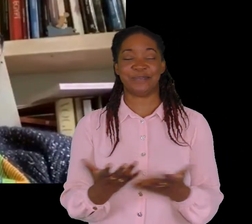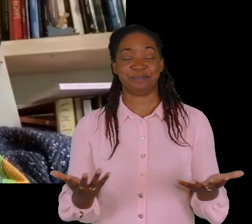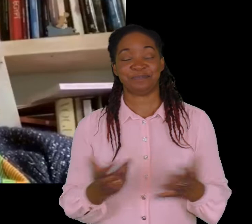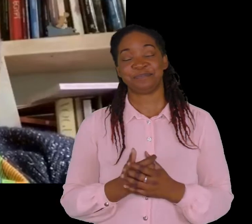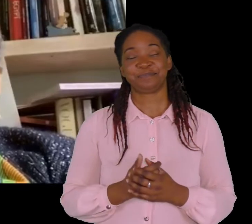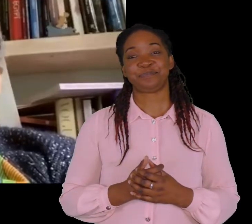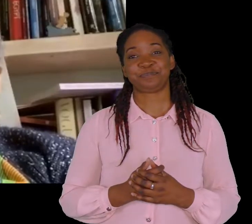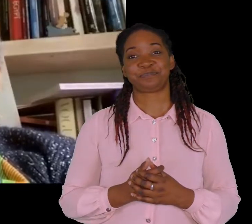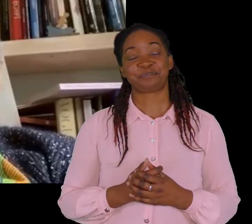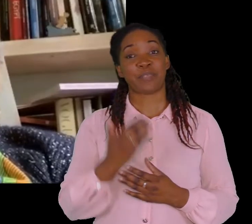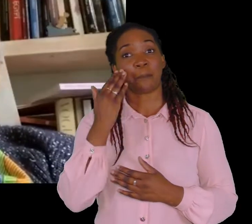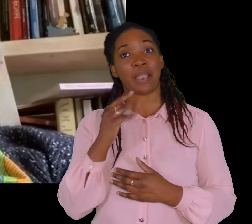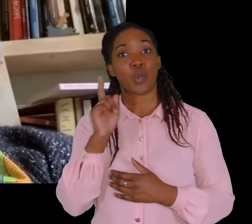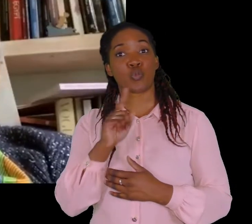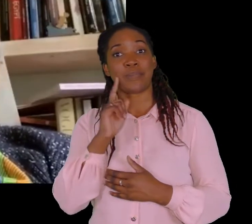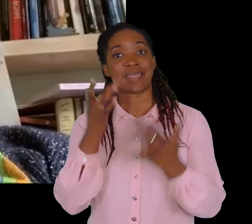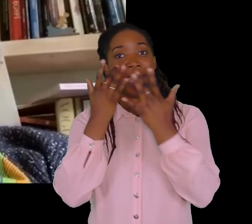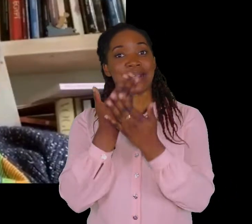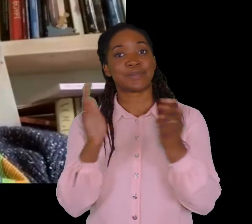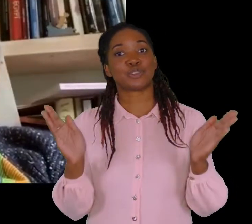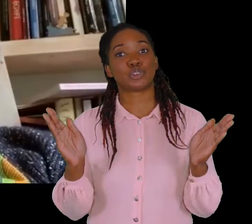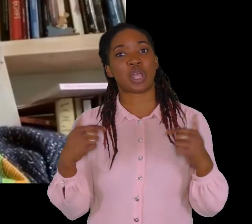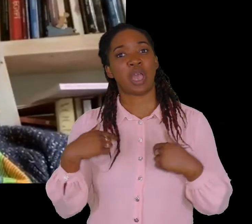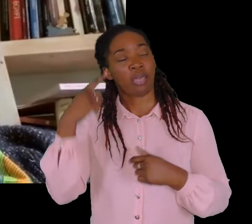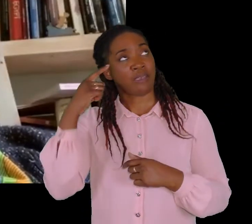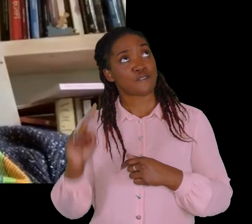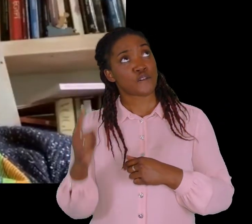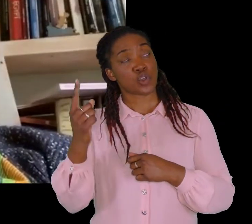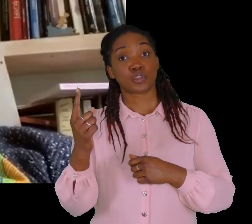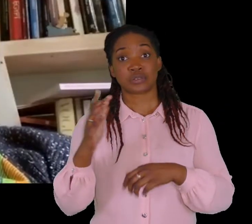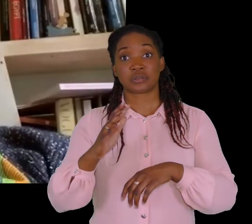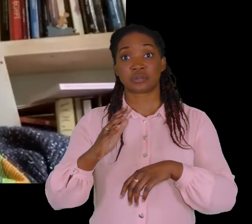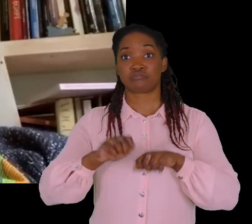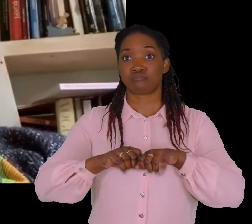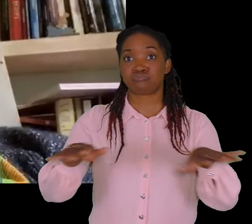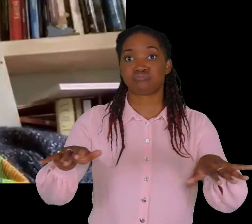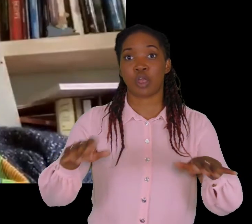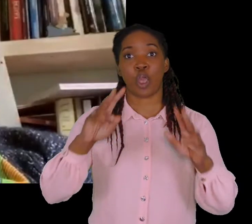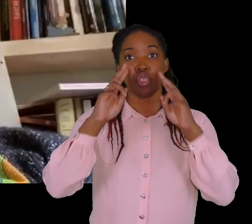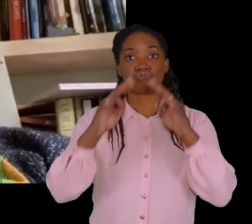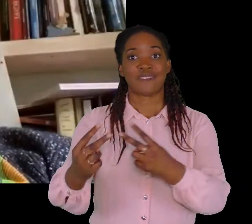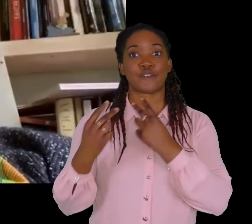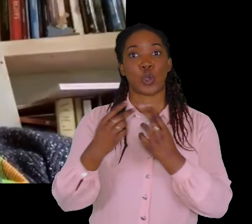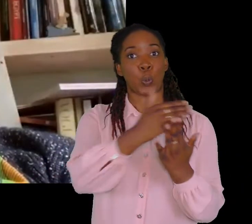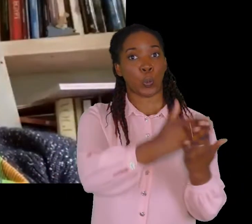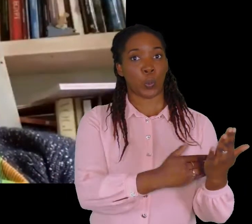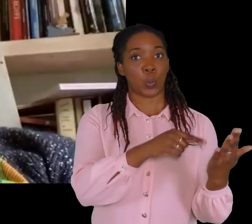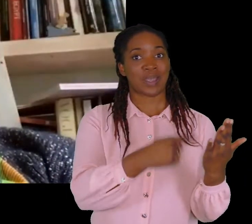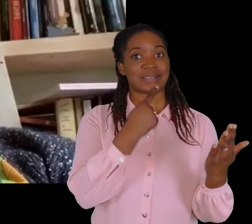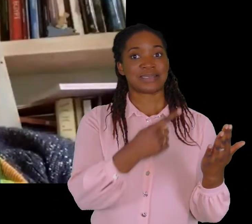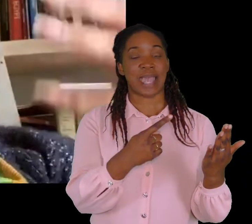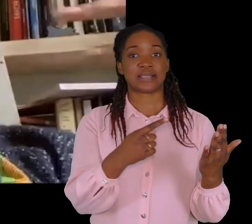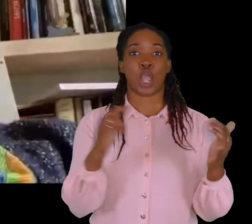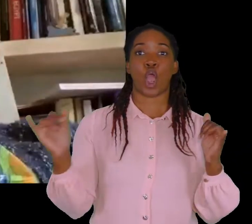think our first, and the review said, a carnival of color and a riot of